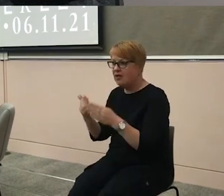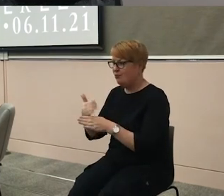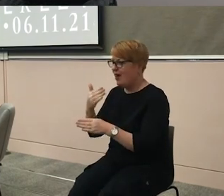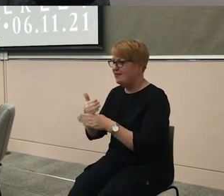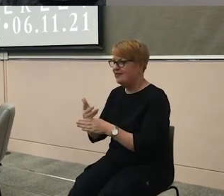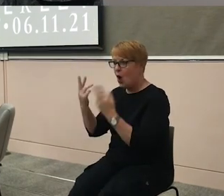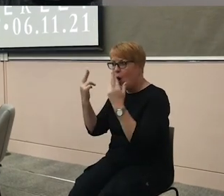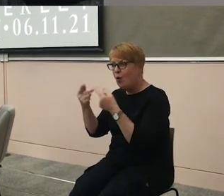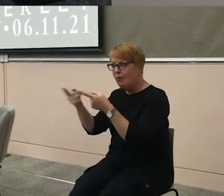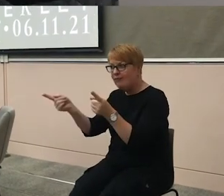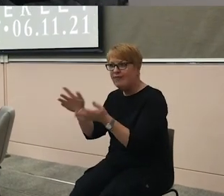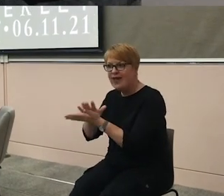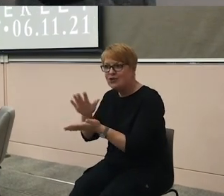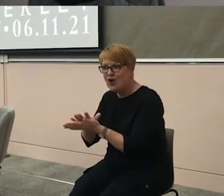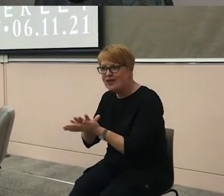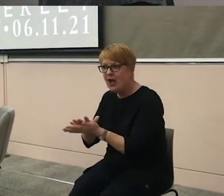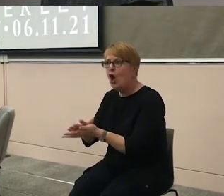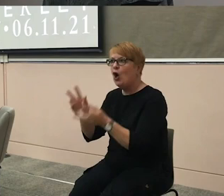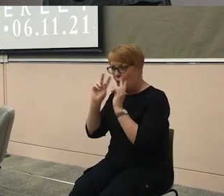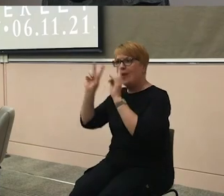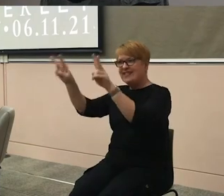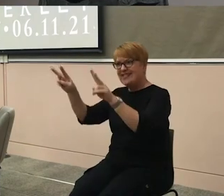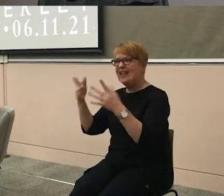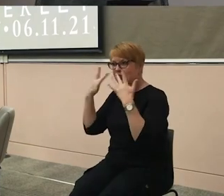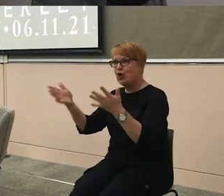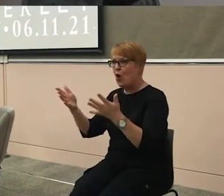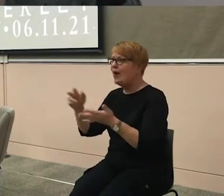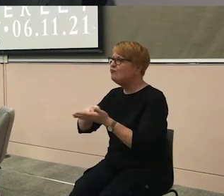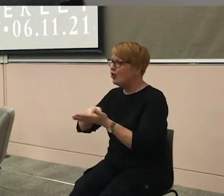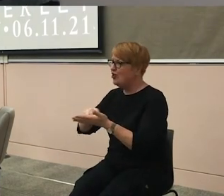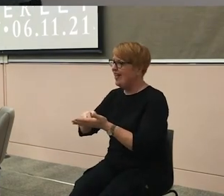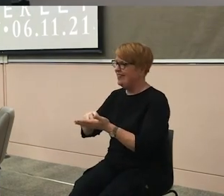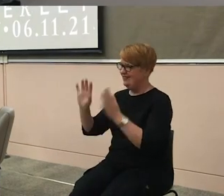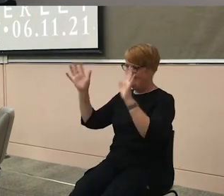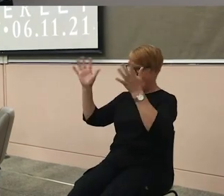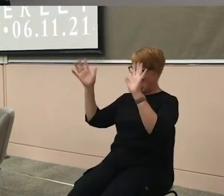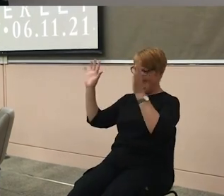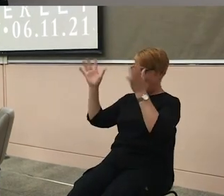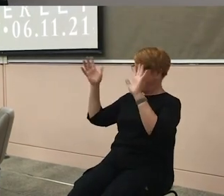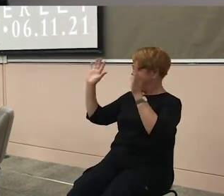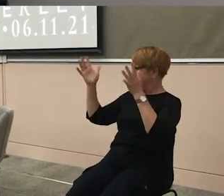and go and see the show in Rochdale. Thank you for the opportunity.